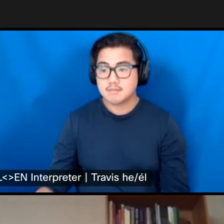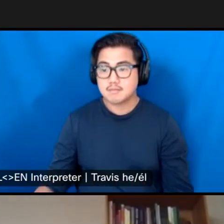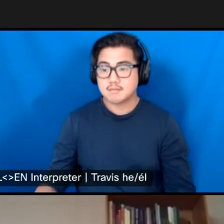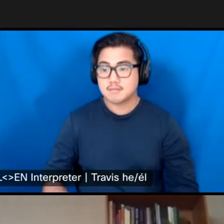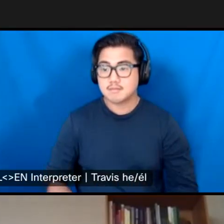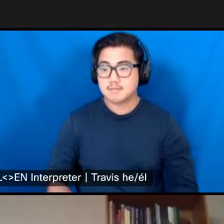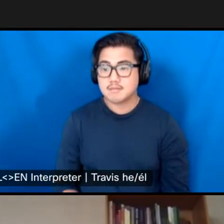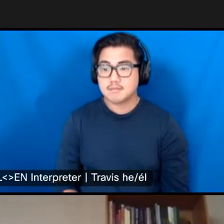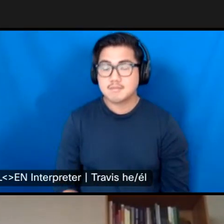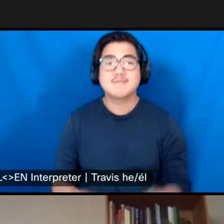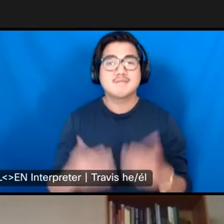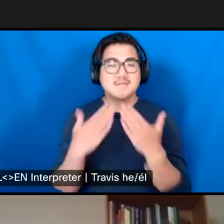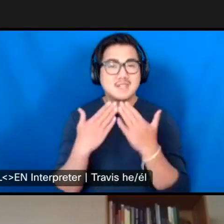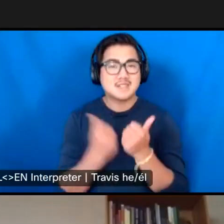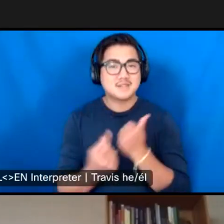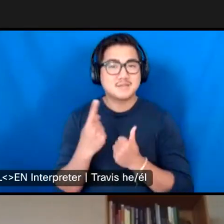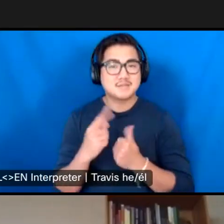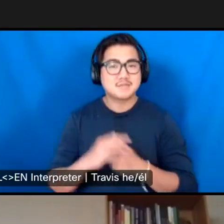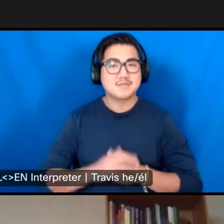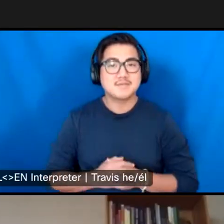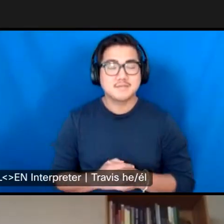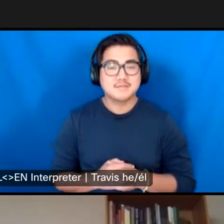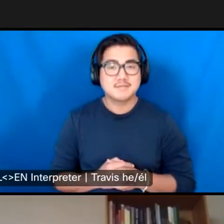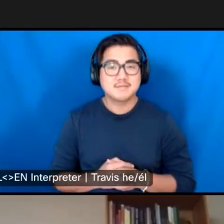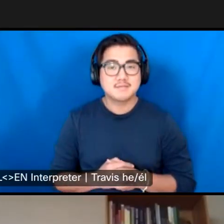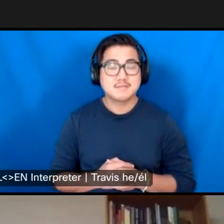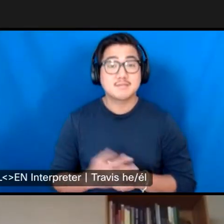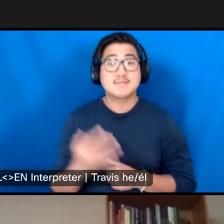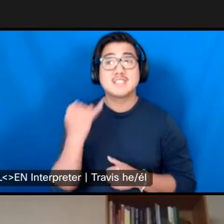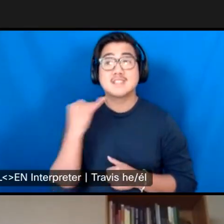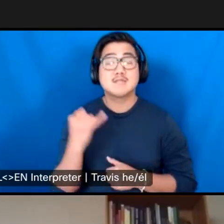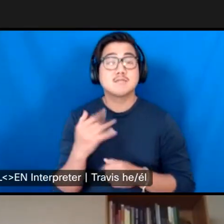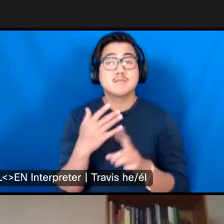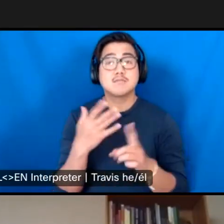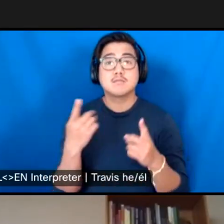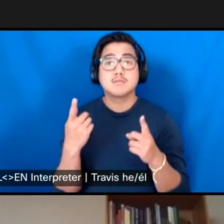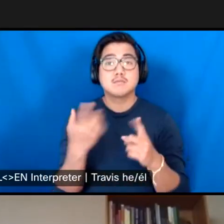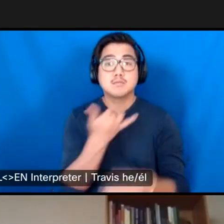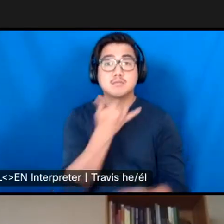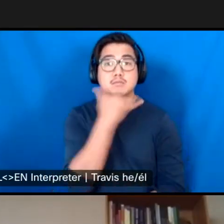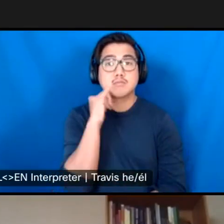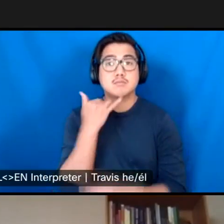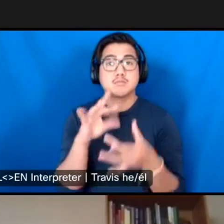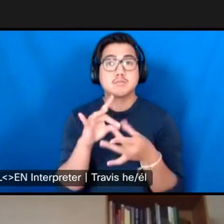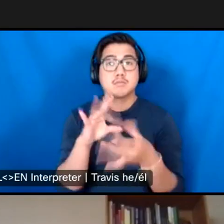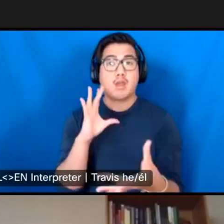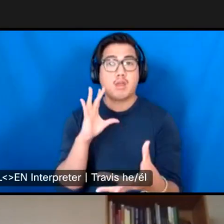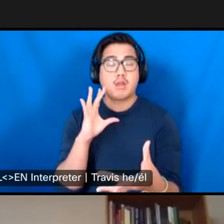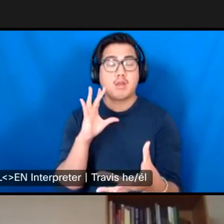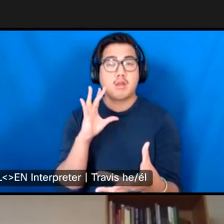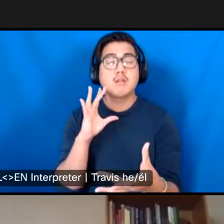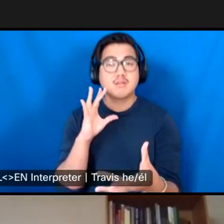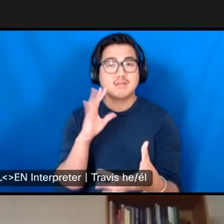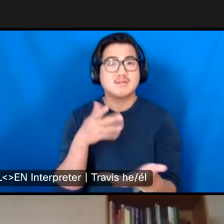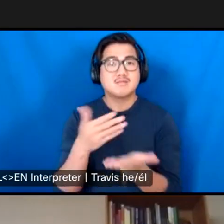Thanks so much, everyone. If you get disconnected at any point, please re-enter the session using the original